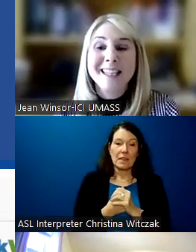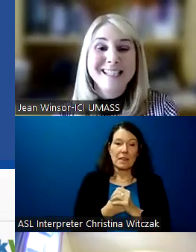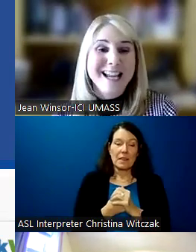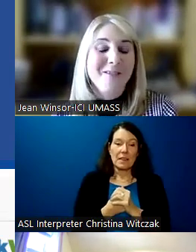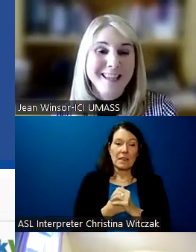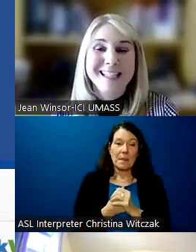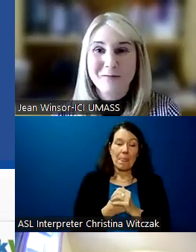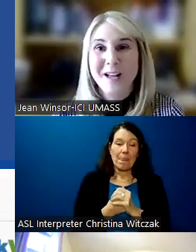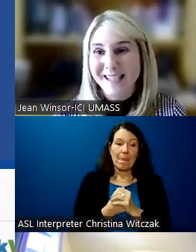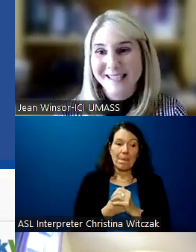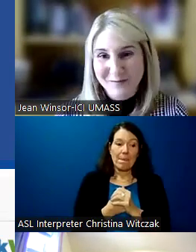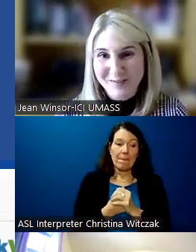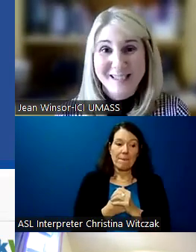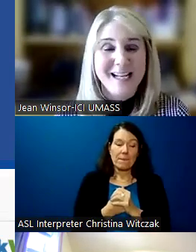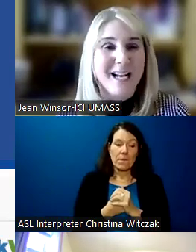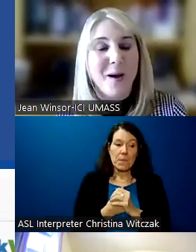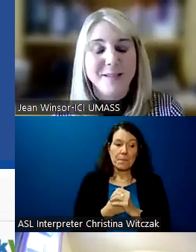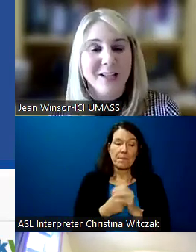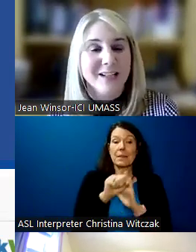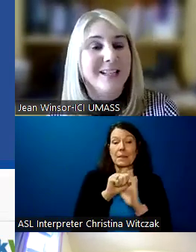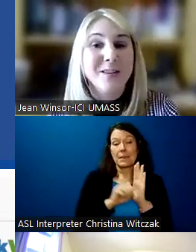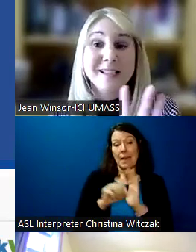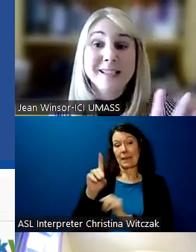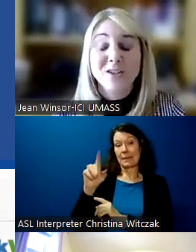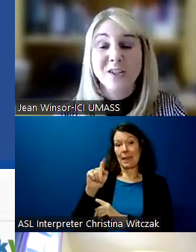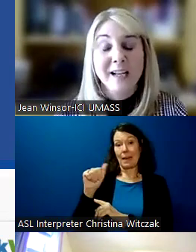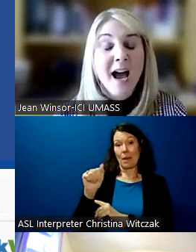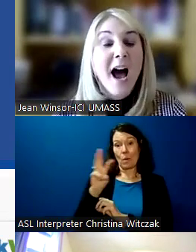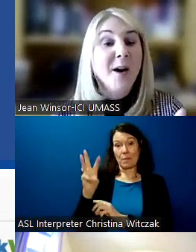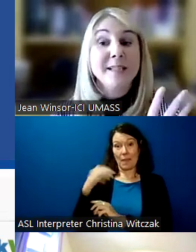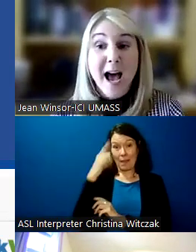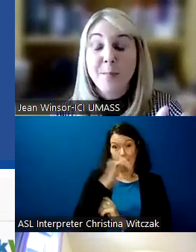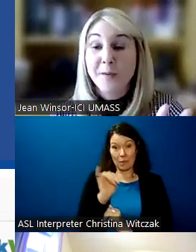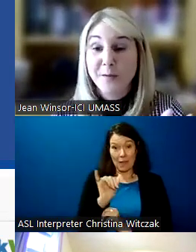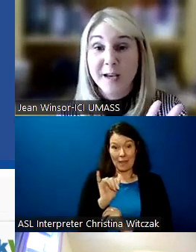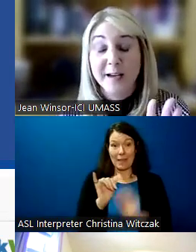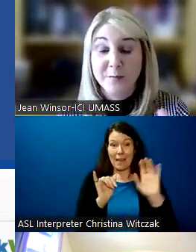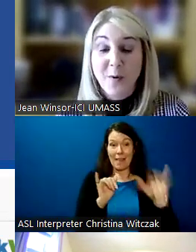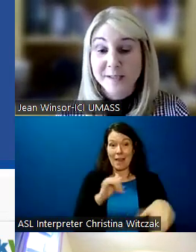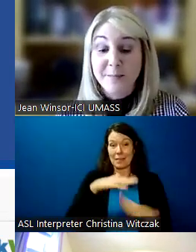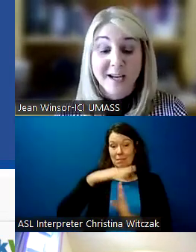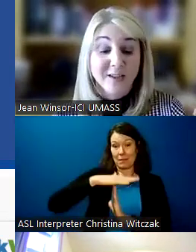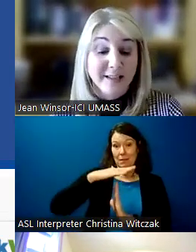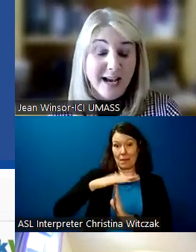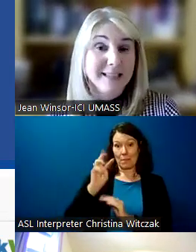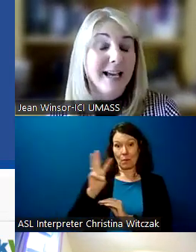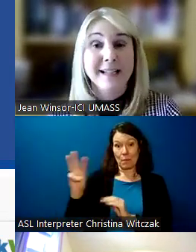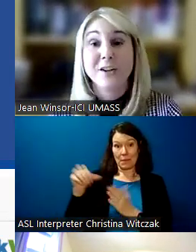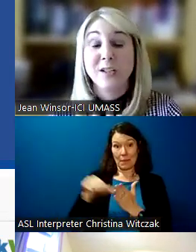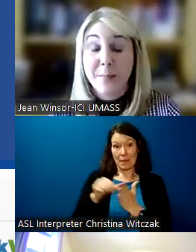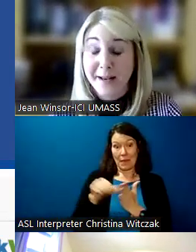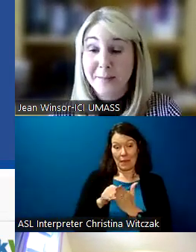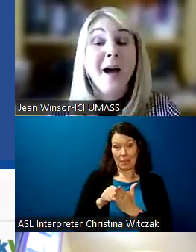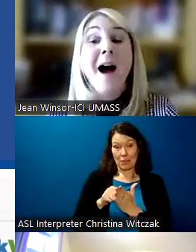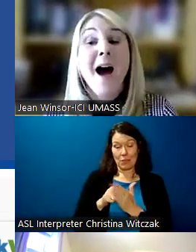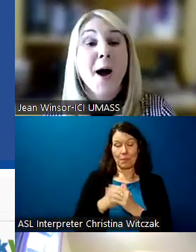what the state data website looks like. So this is actually the top of the website page, and then the next slide is actually